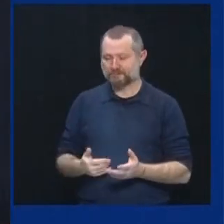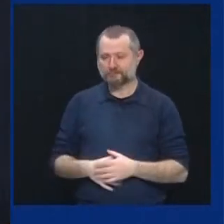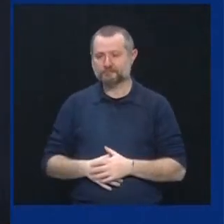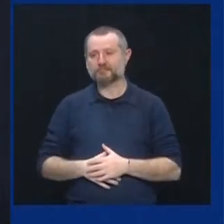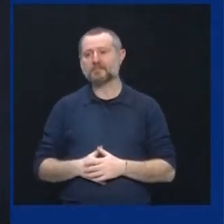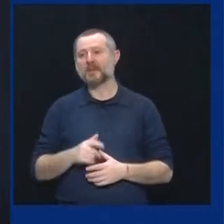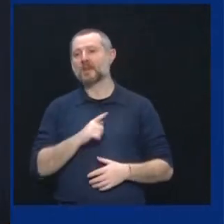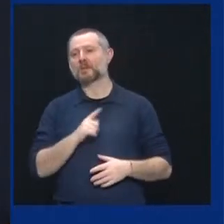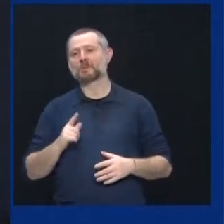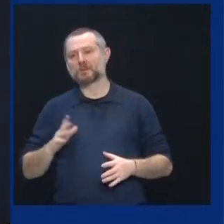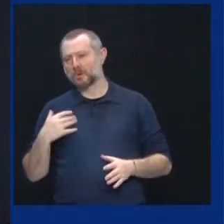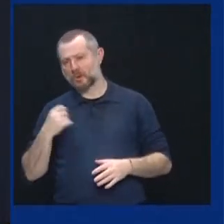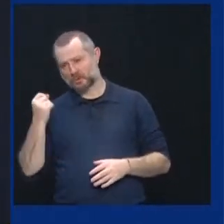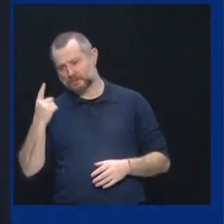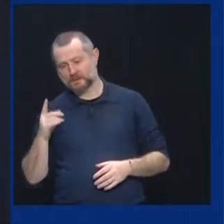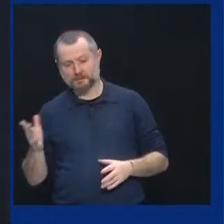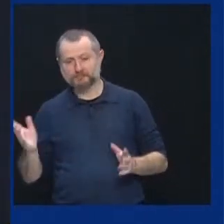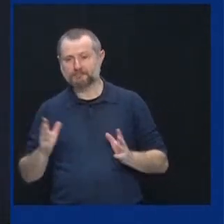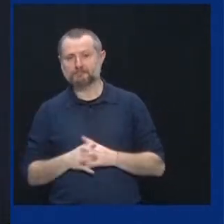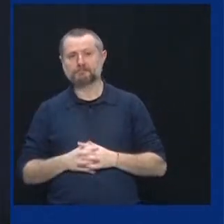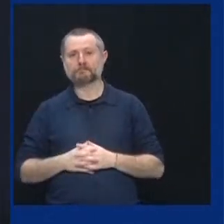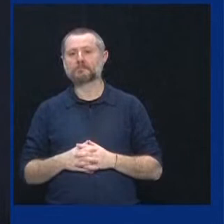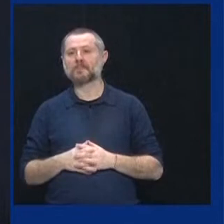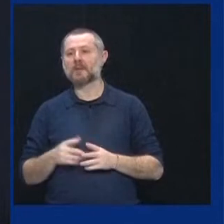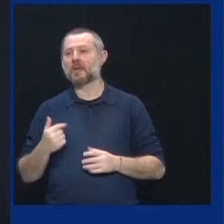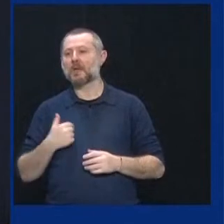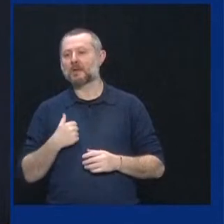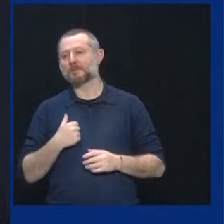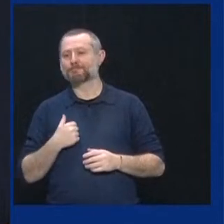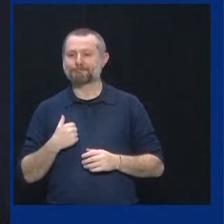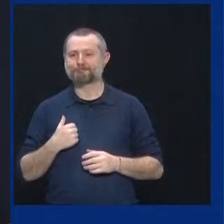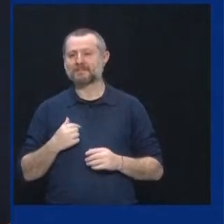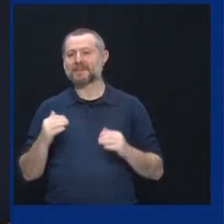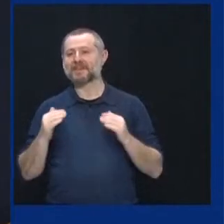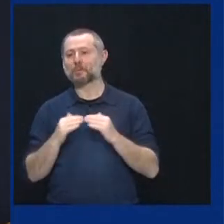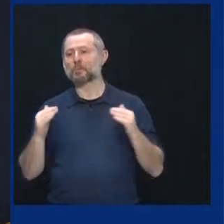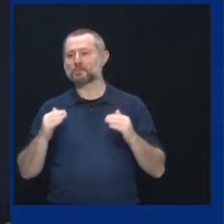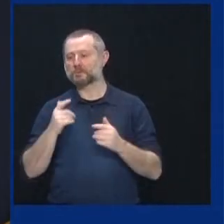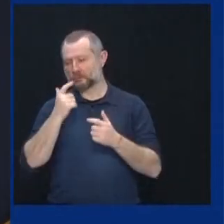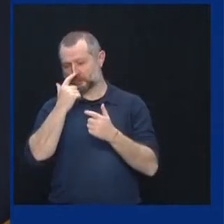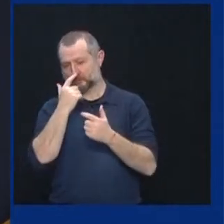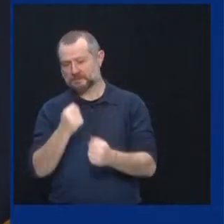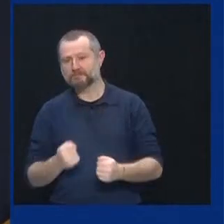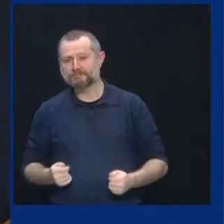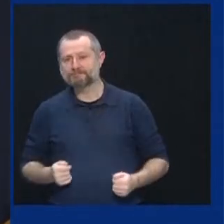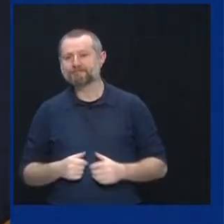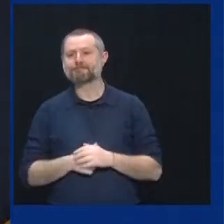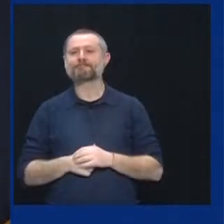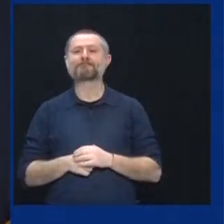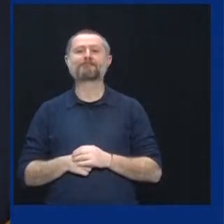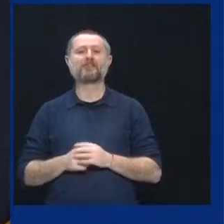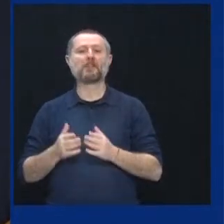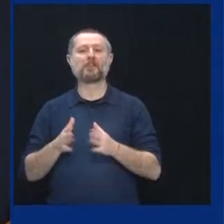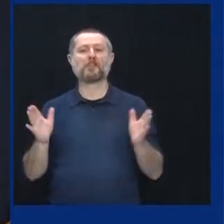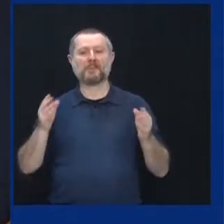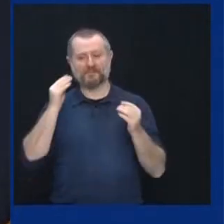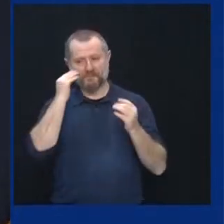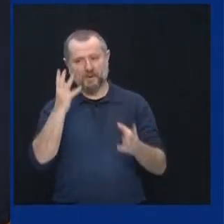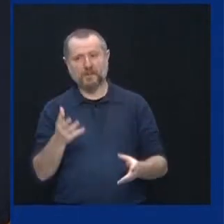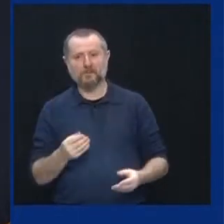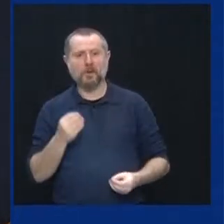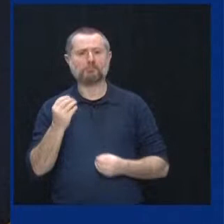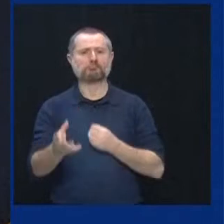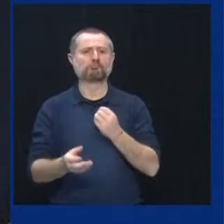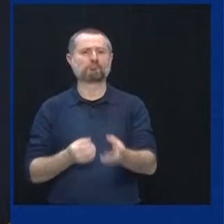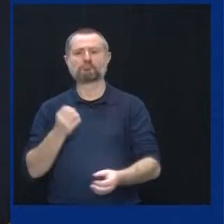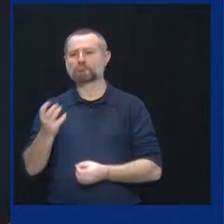legislators. I'm more interested, or just as interested, in getting public information out, and people